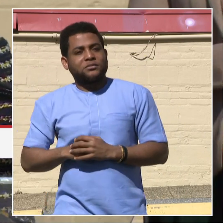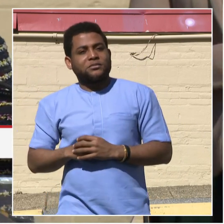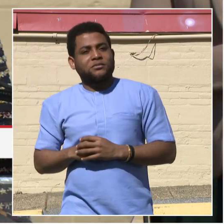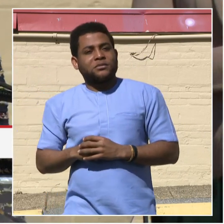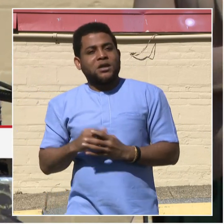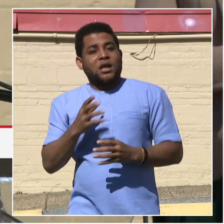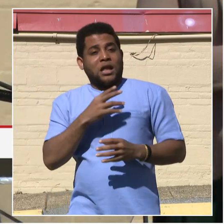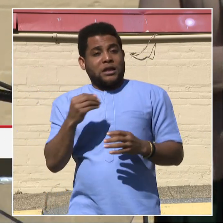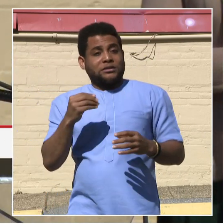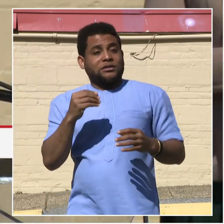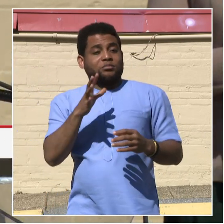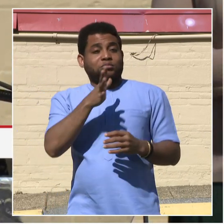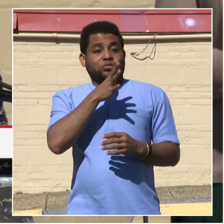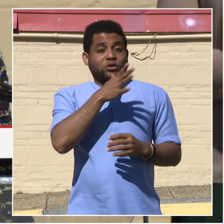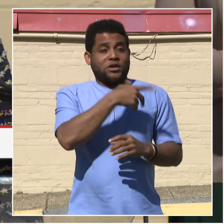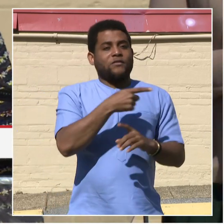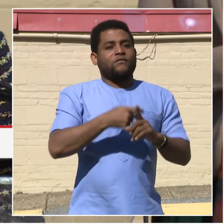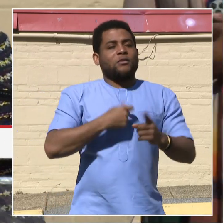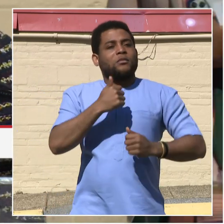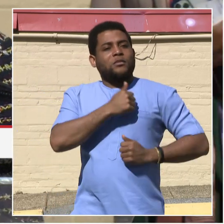Canada, my grandmother.